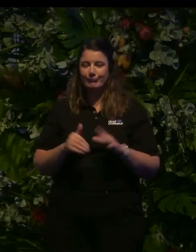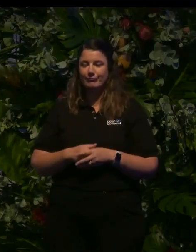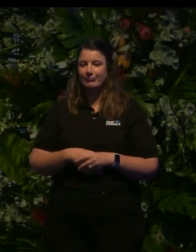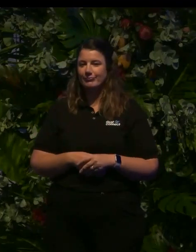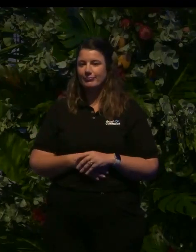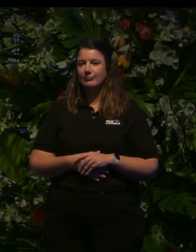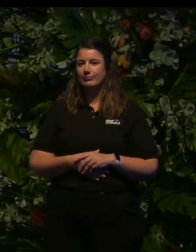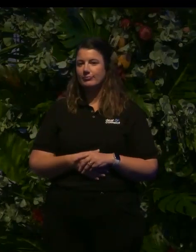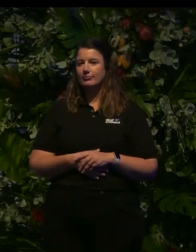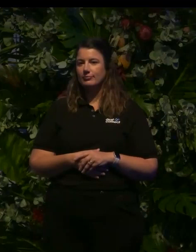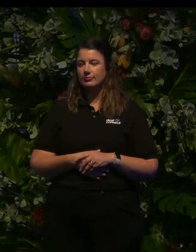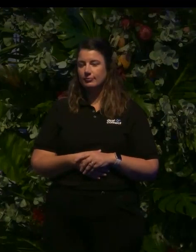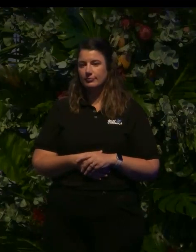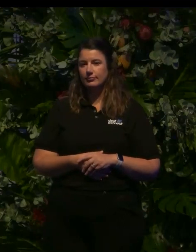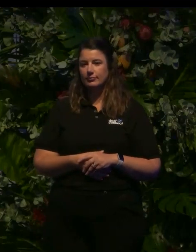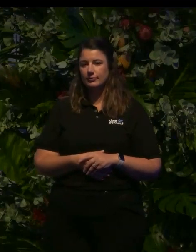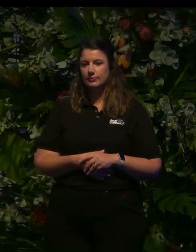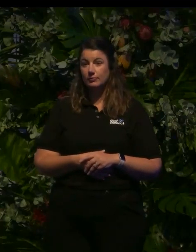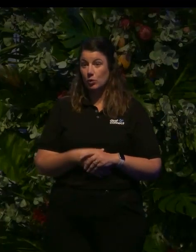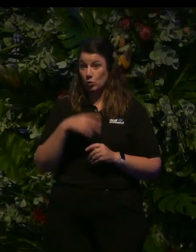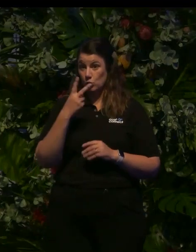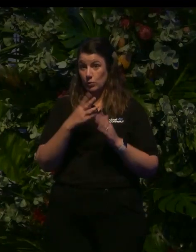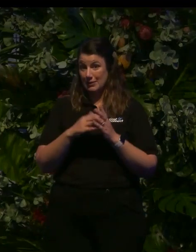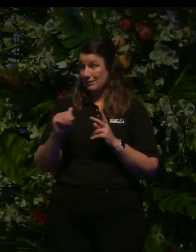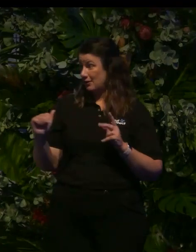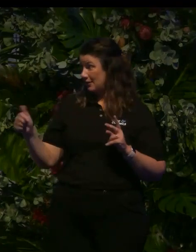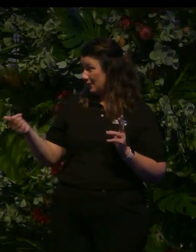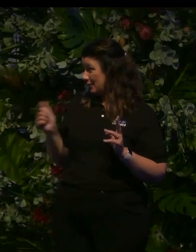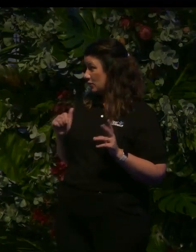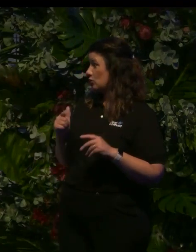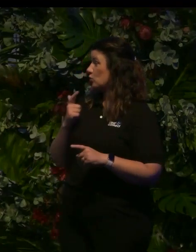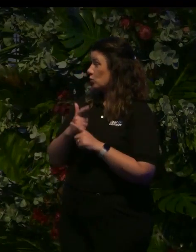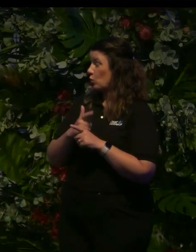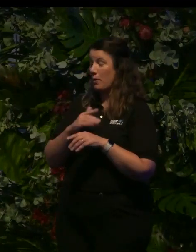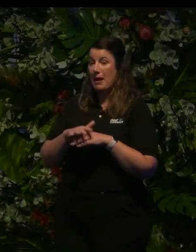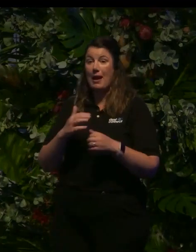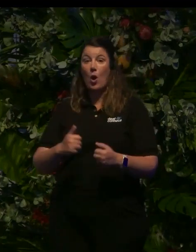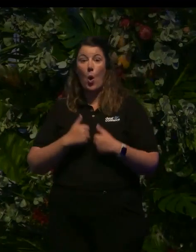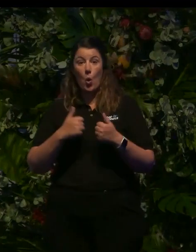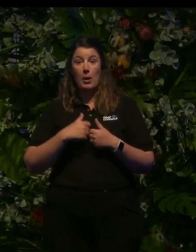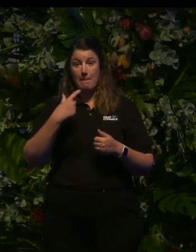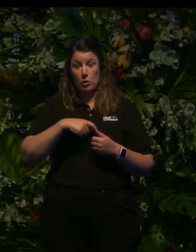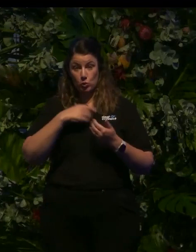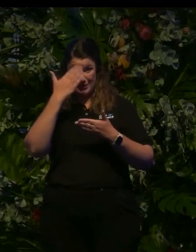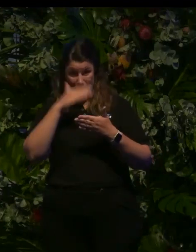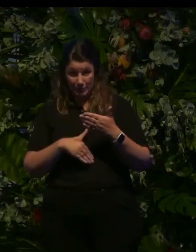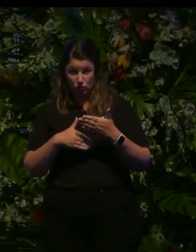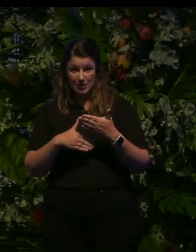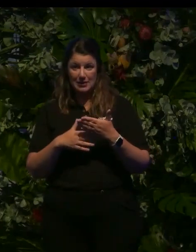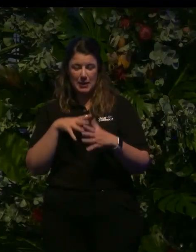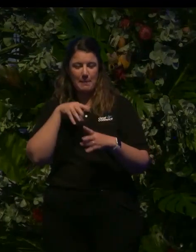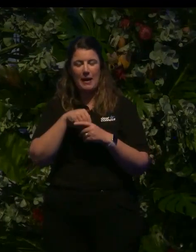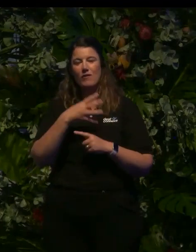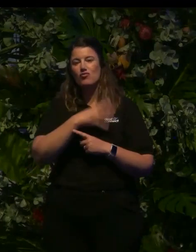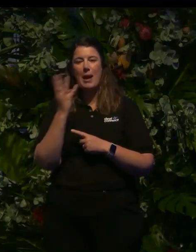stuff. So, we're going to take 2 minutes each and talk a little bit about our own personal experiences as being part